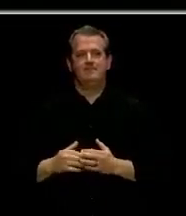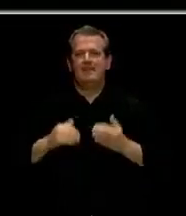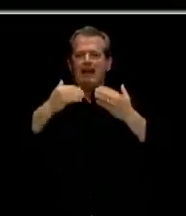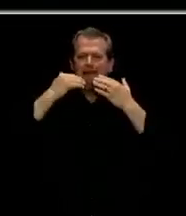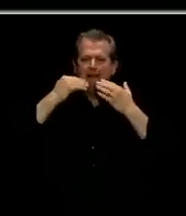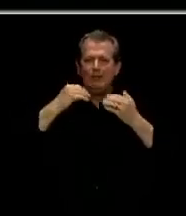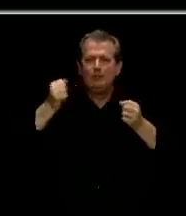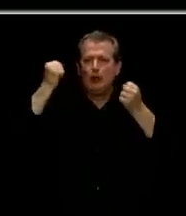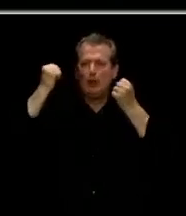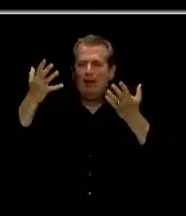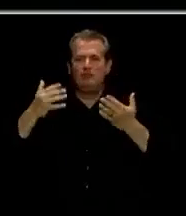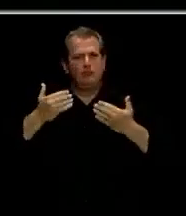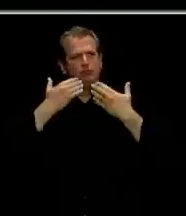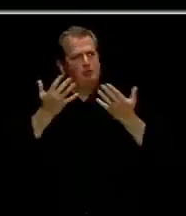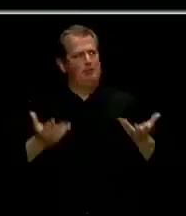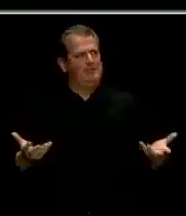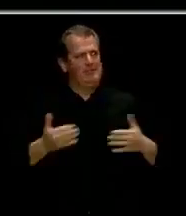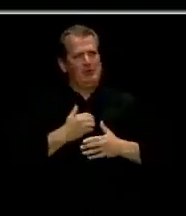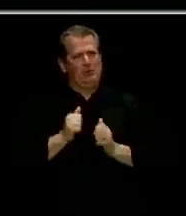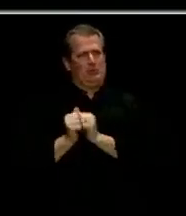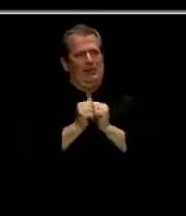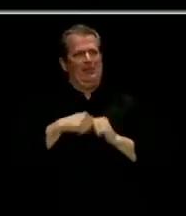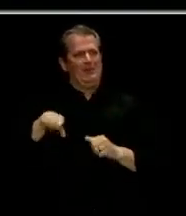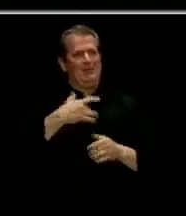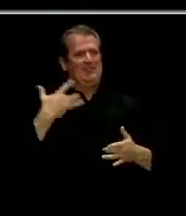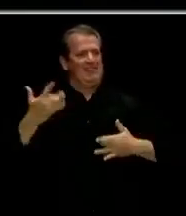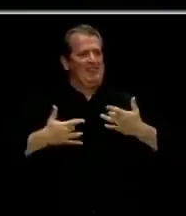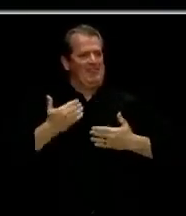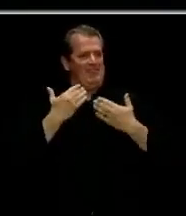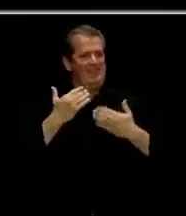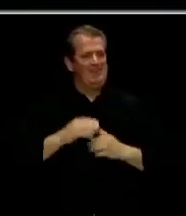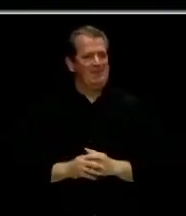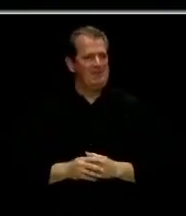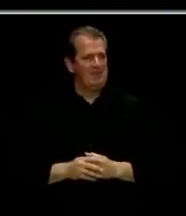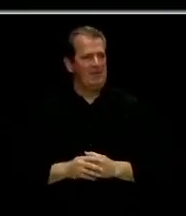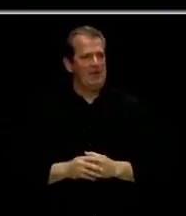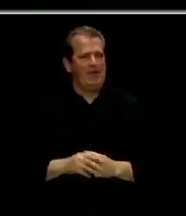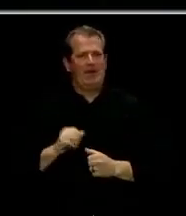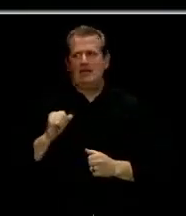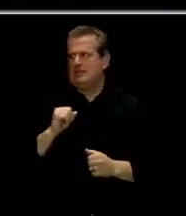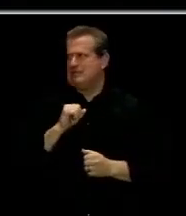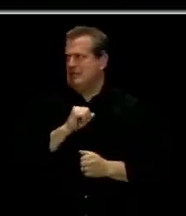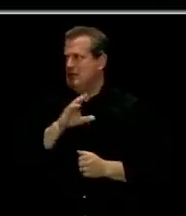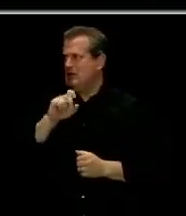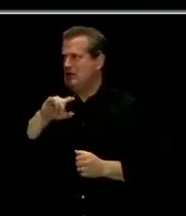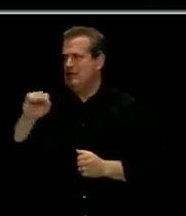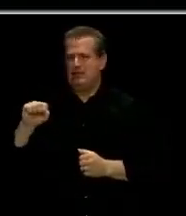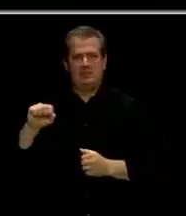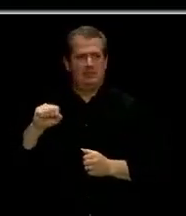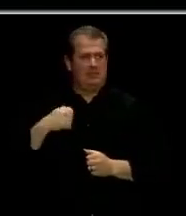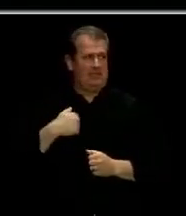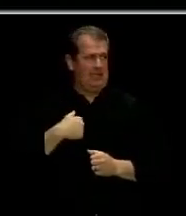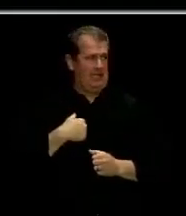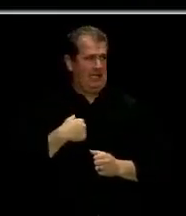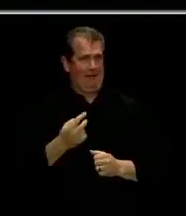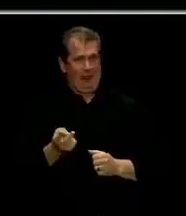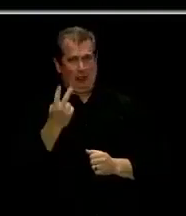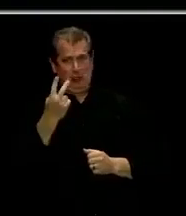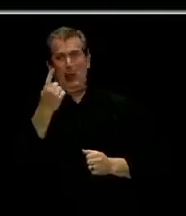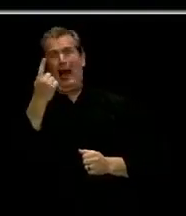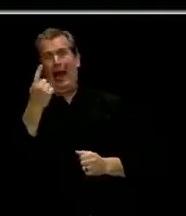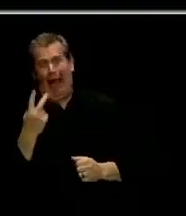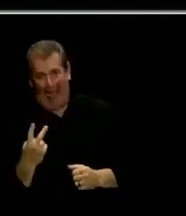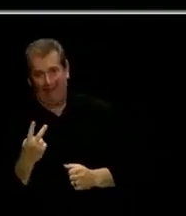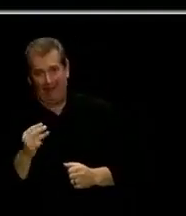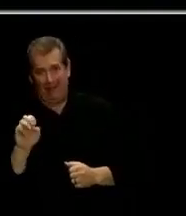Thank you so much. It is so good to be here. Good to see everybody. And Senator Collins, I have only been able to do 2 half marathons, and then